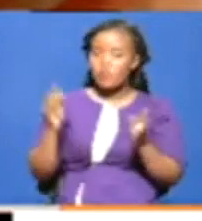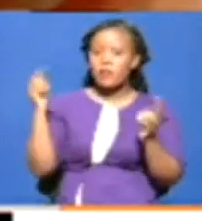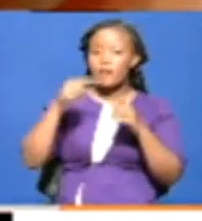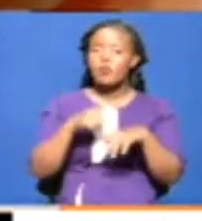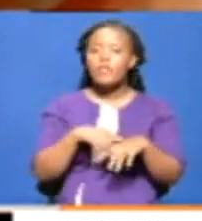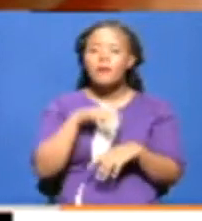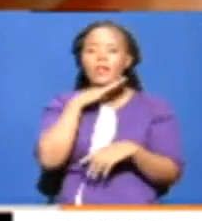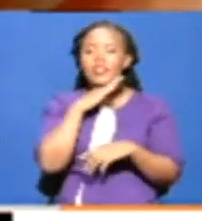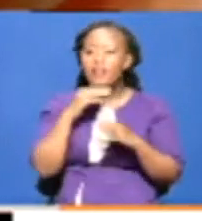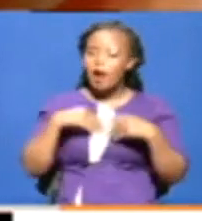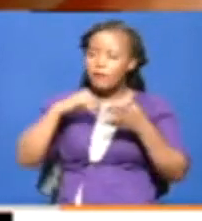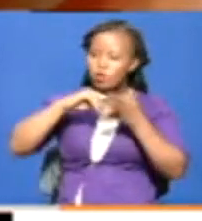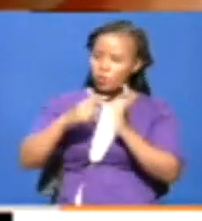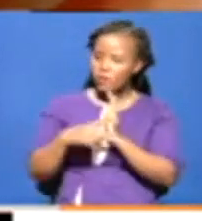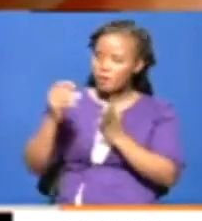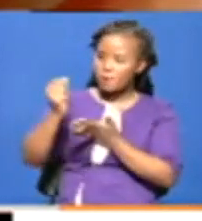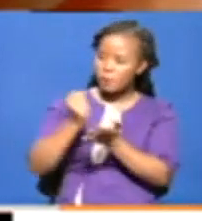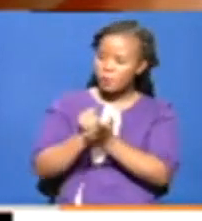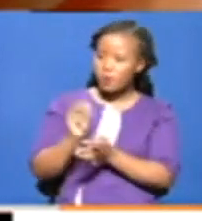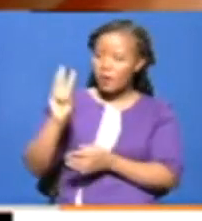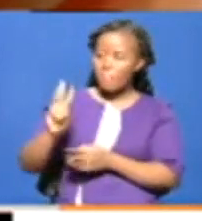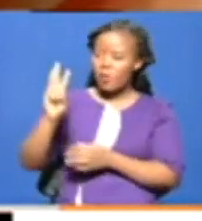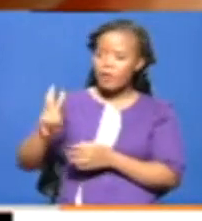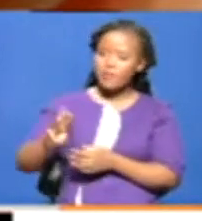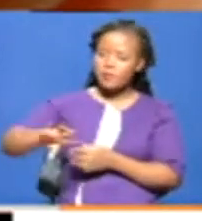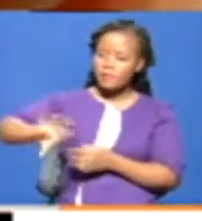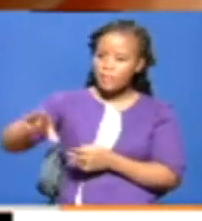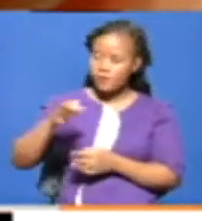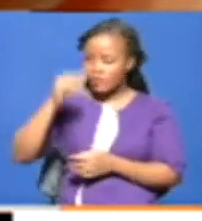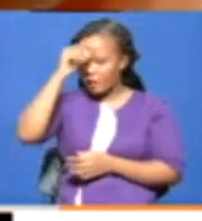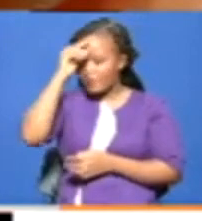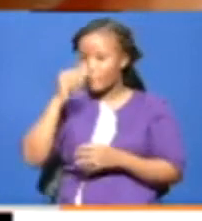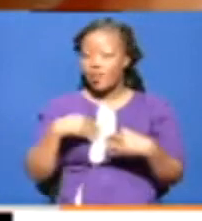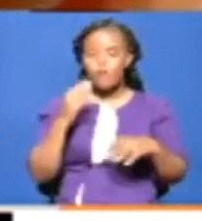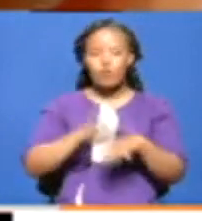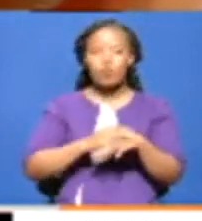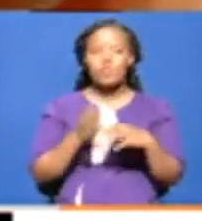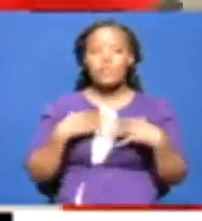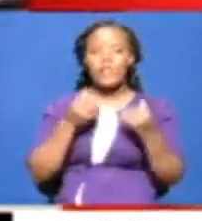been contracted by the Wajir County government to provide quality health care services in the region.